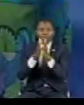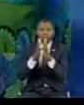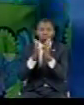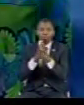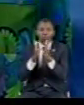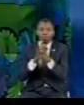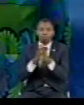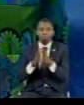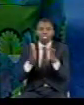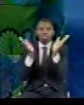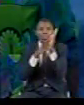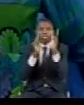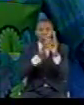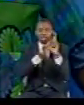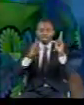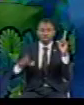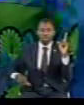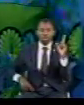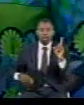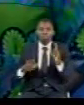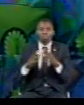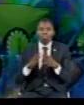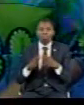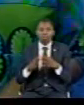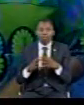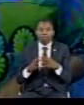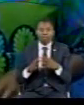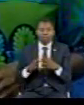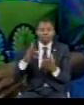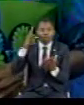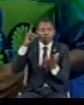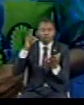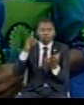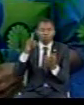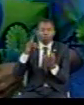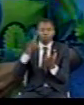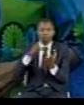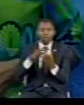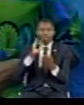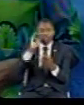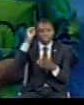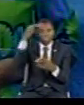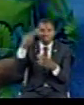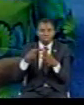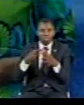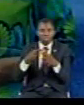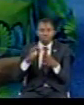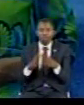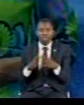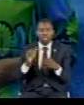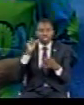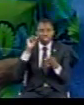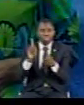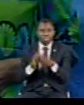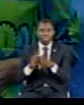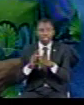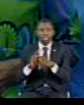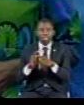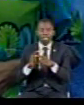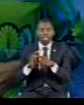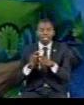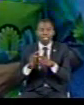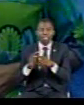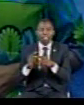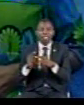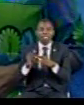Praise the Lord. Paul Abraham Omogena is my name. The sister standing beside me, she's my